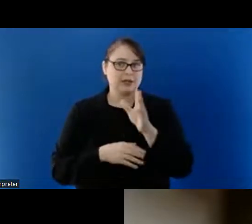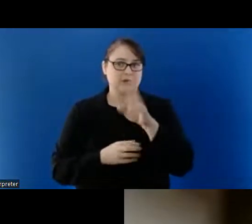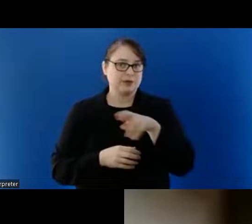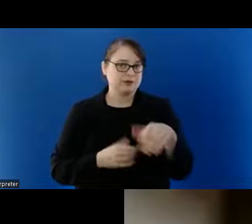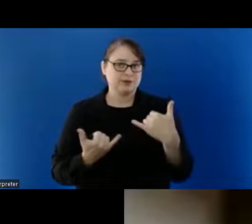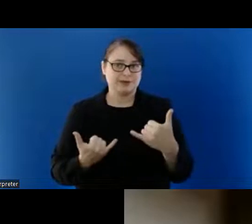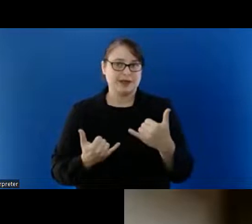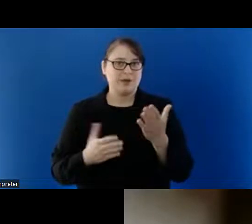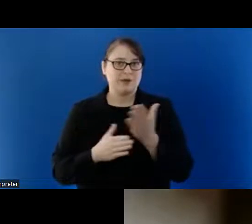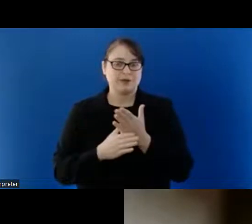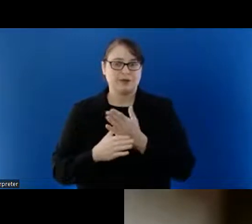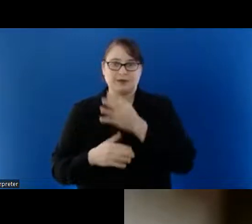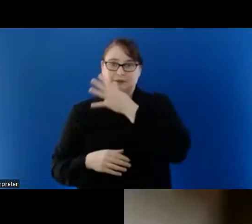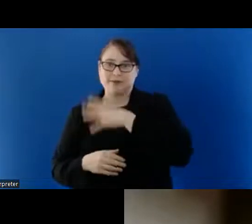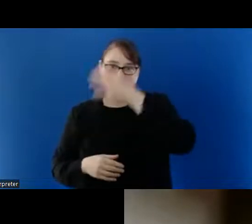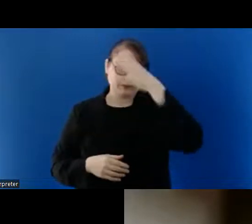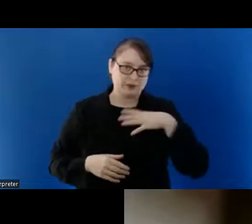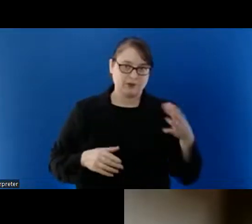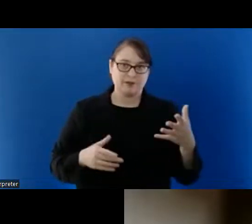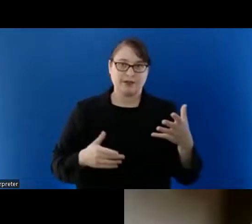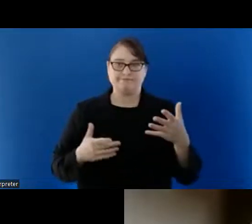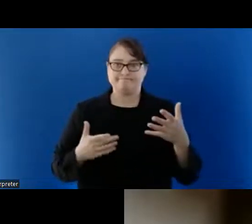between the sexes?